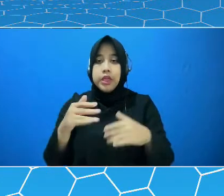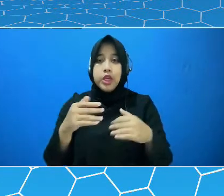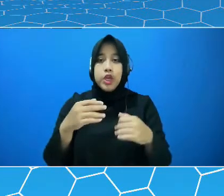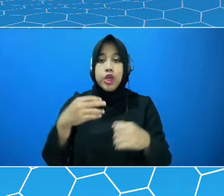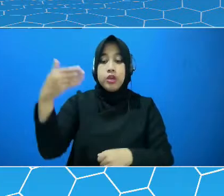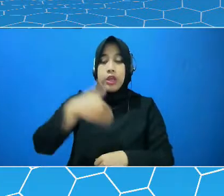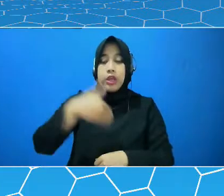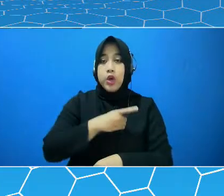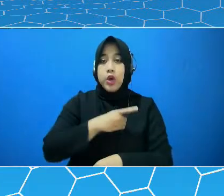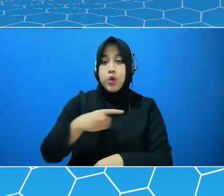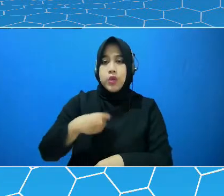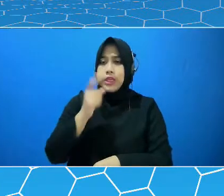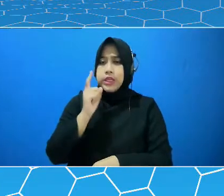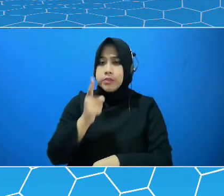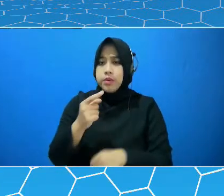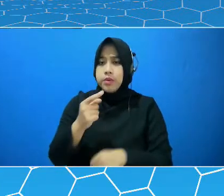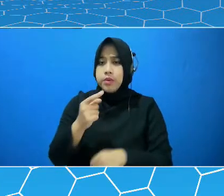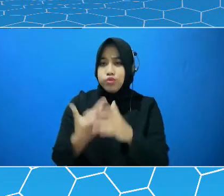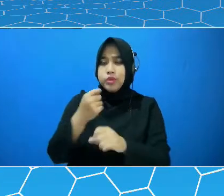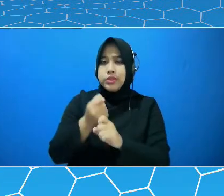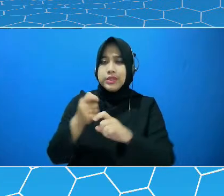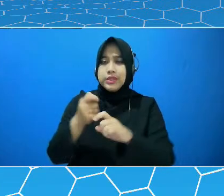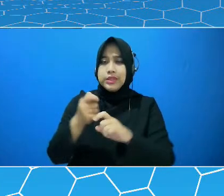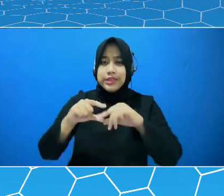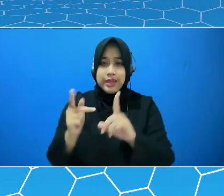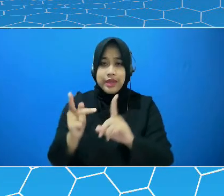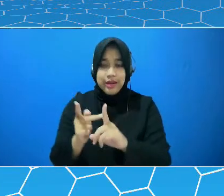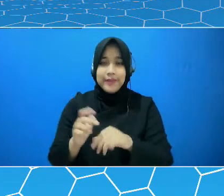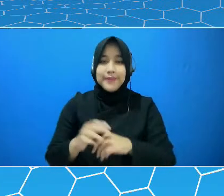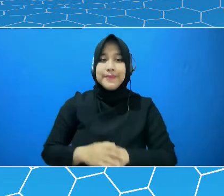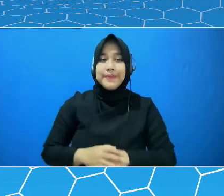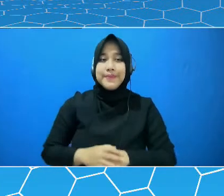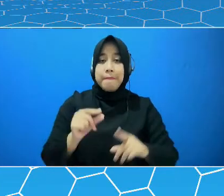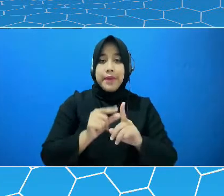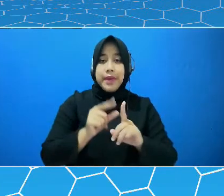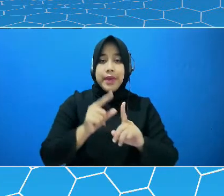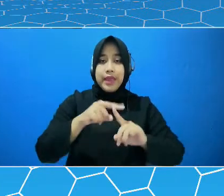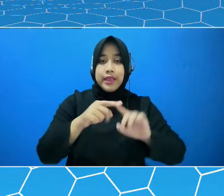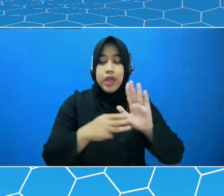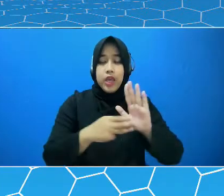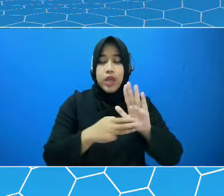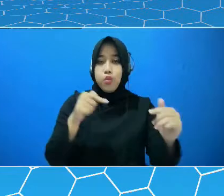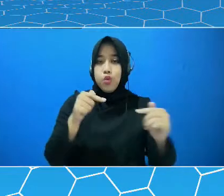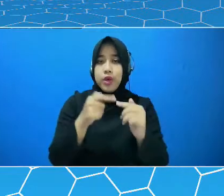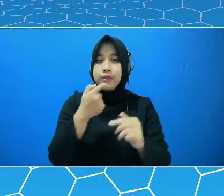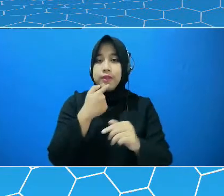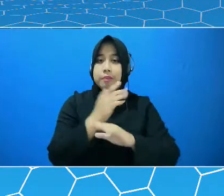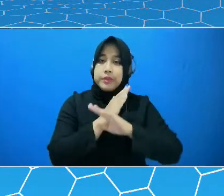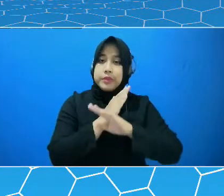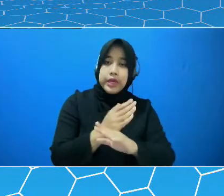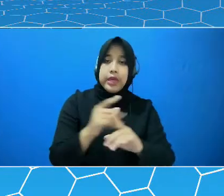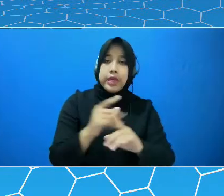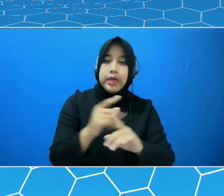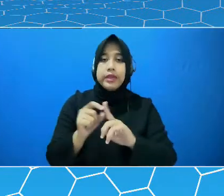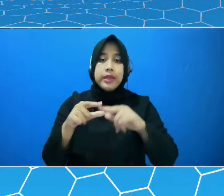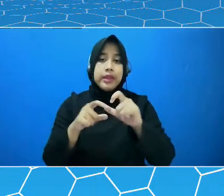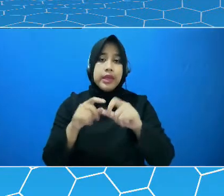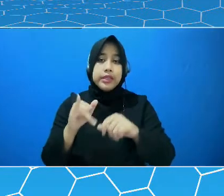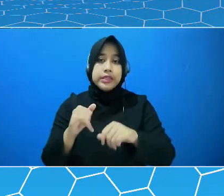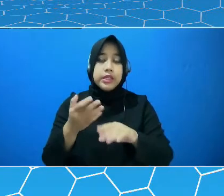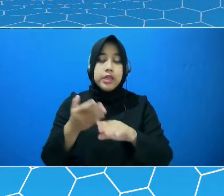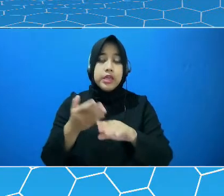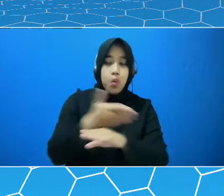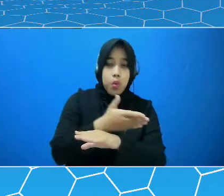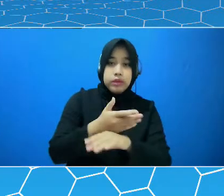NCD is about, a lot of it is about prevention, early capture. And even though we didn't talk about it today, I think dementia is a